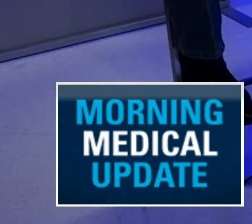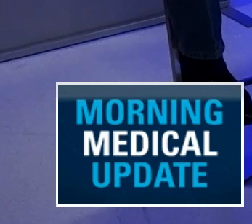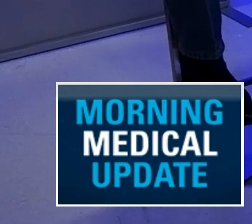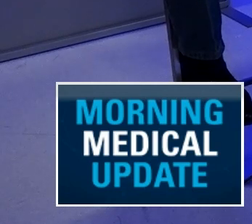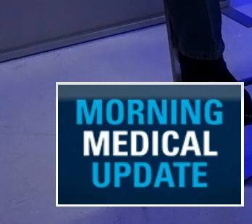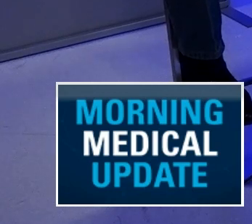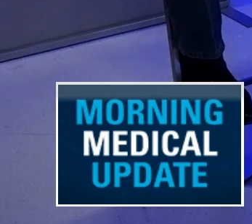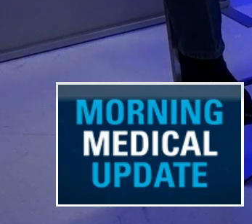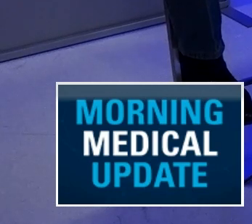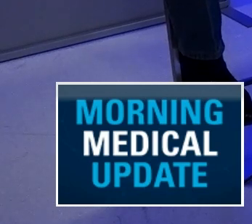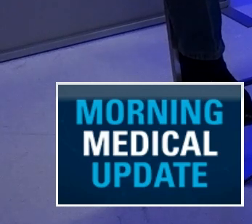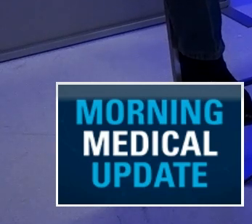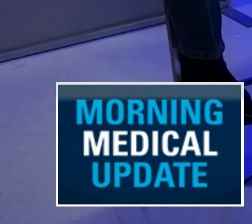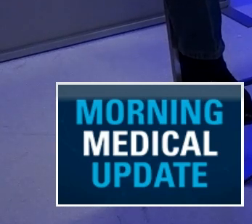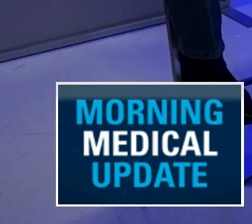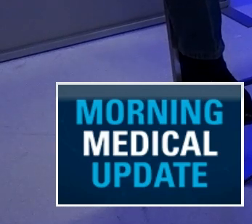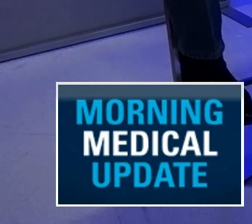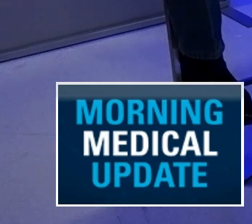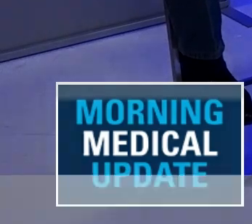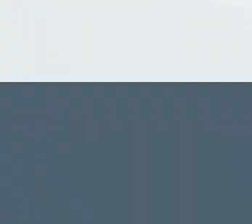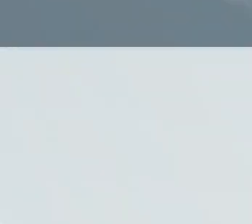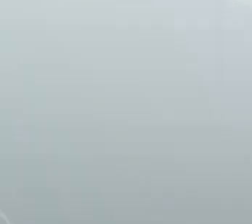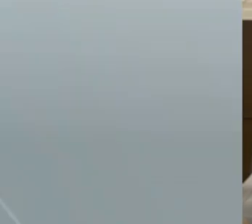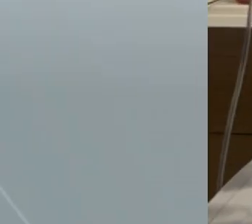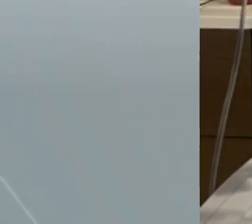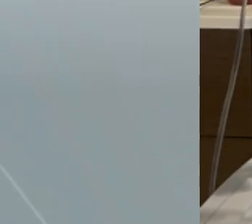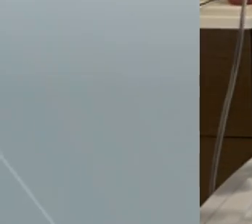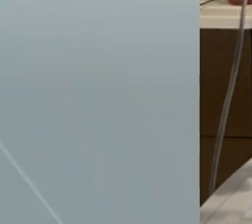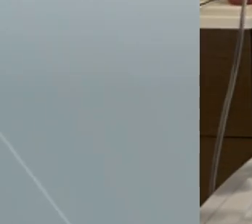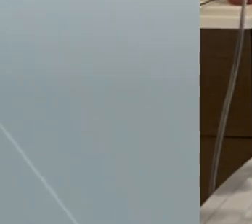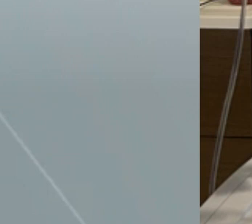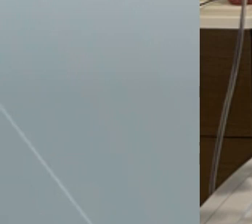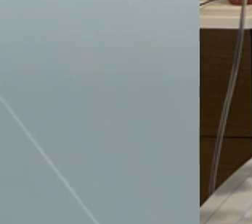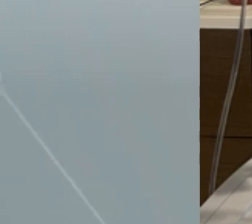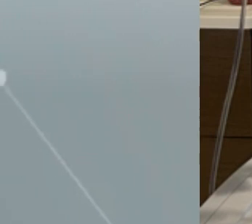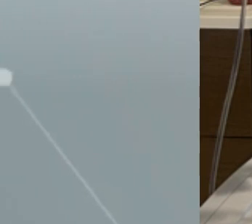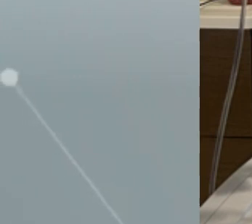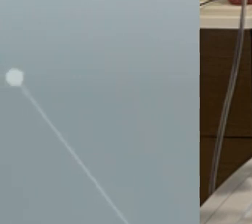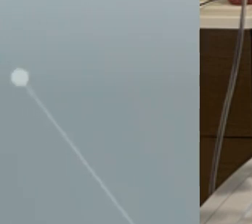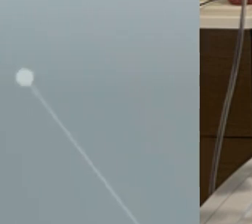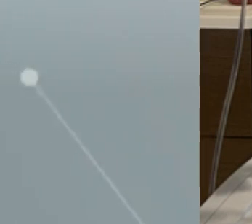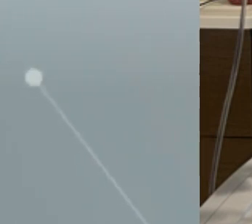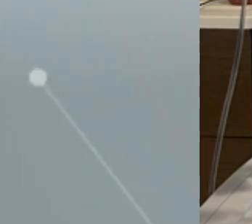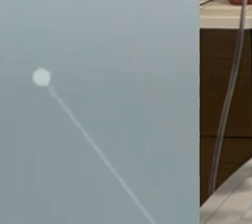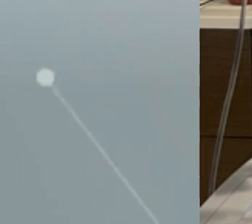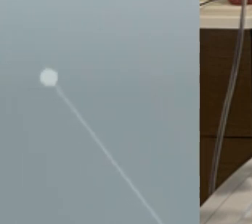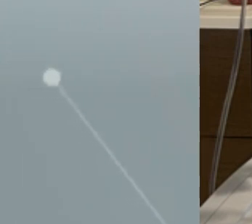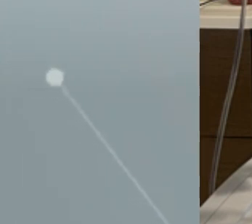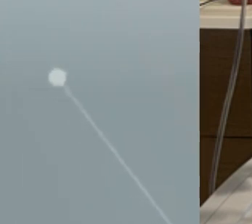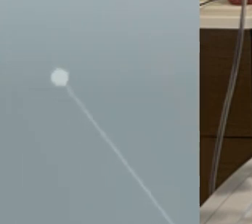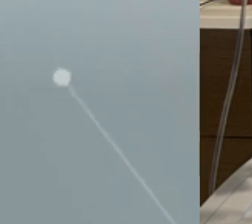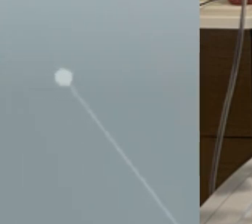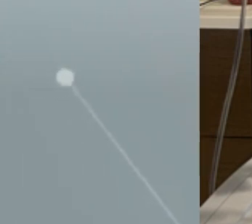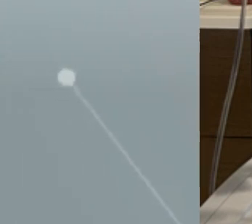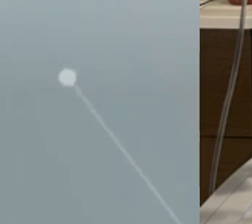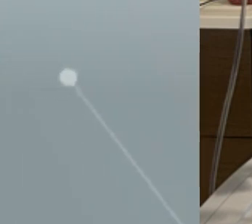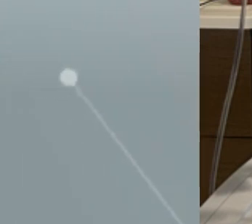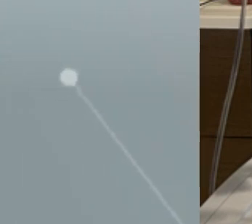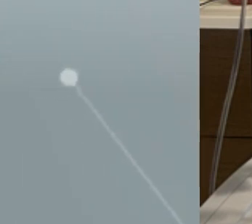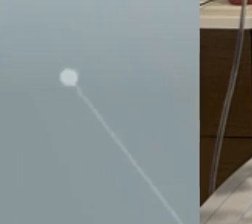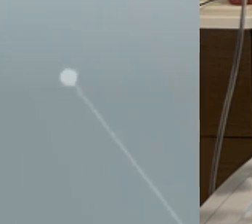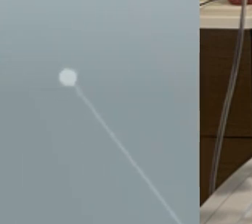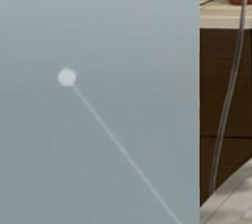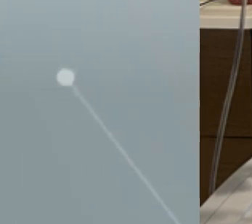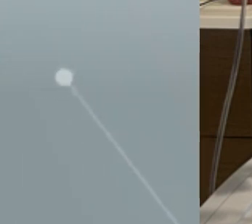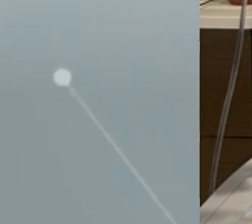The donor registry did not have a match. We know it's worldwide. Not always easy to find a match. So doctors start asking around. The first thing